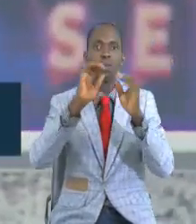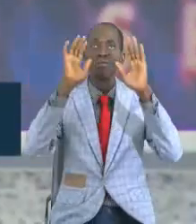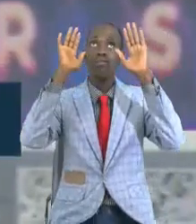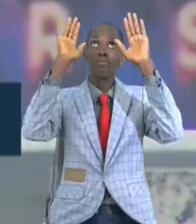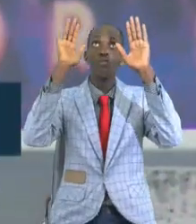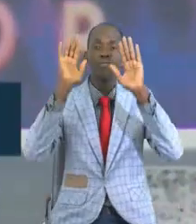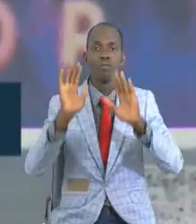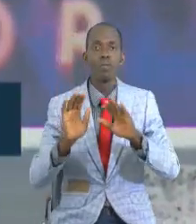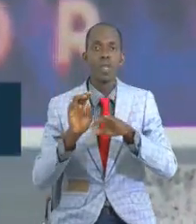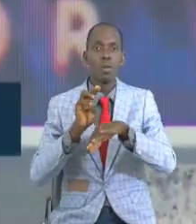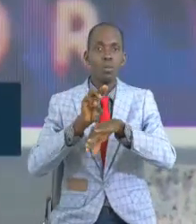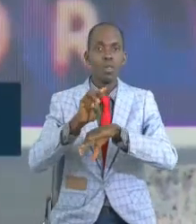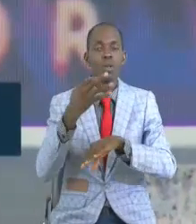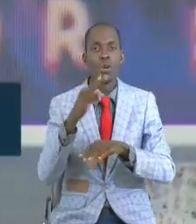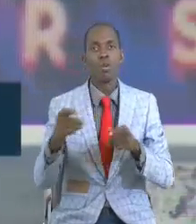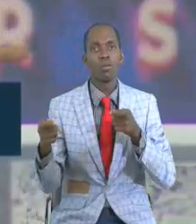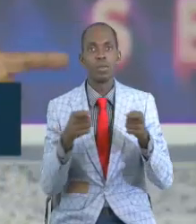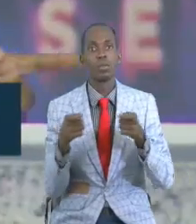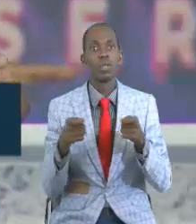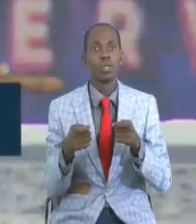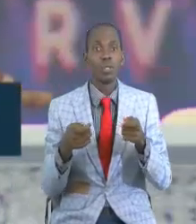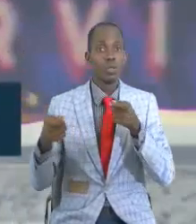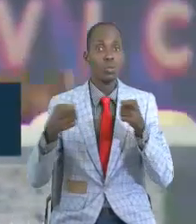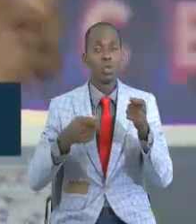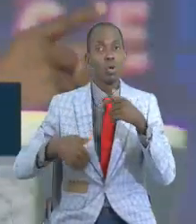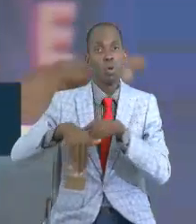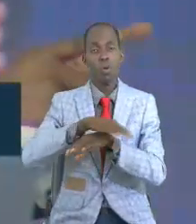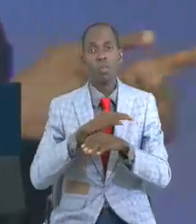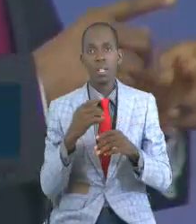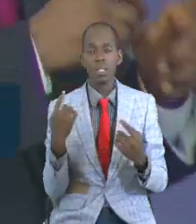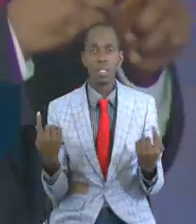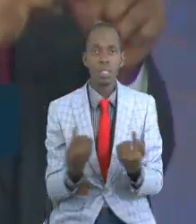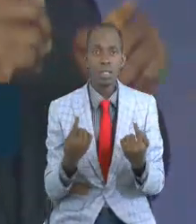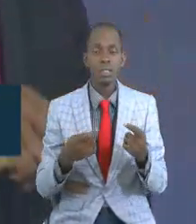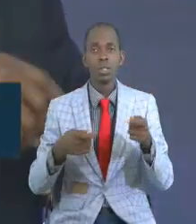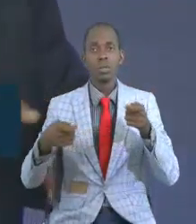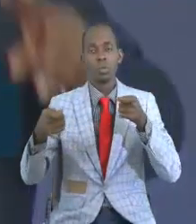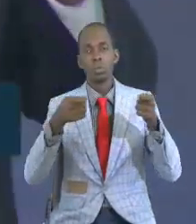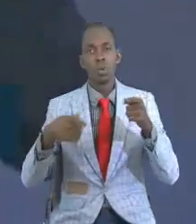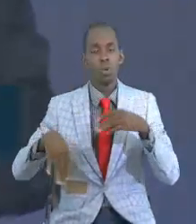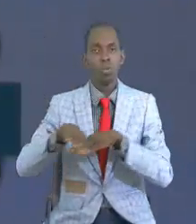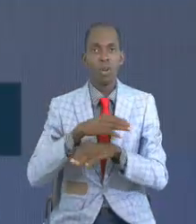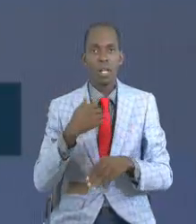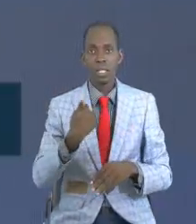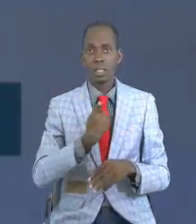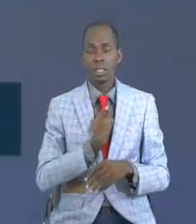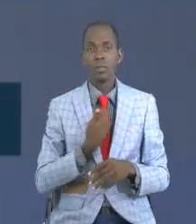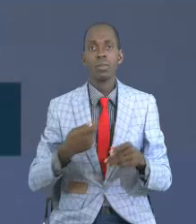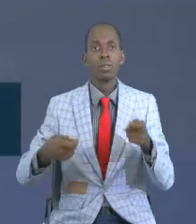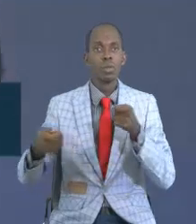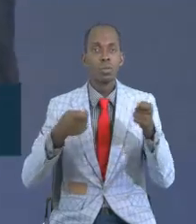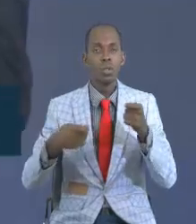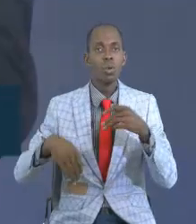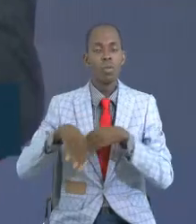again, dominion. Dominion over sin. Dominion over self. Dominion over